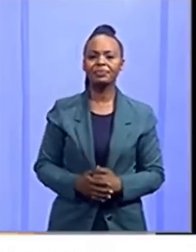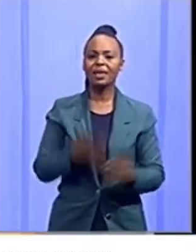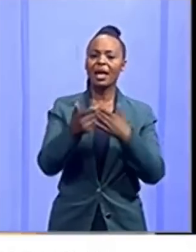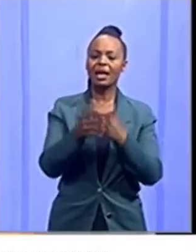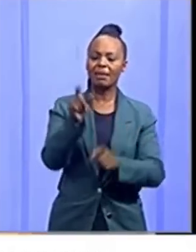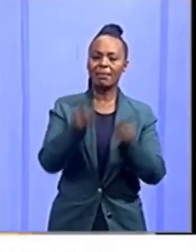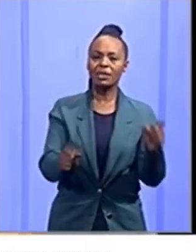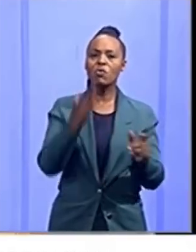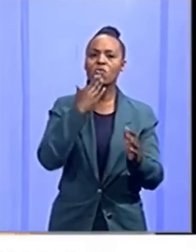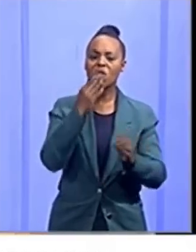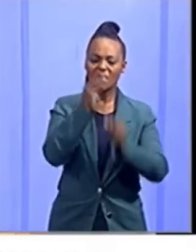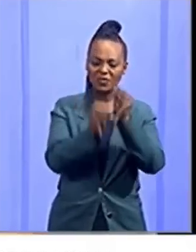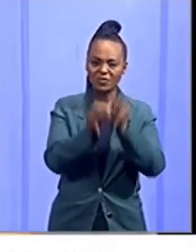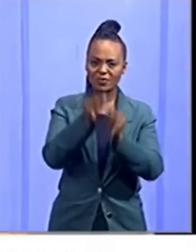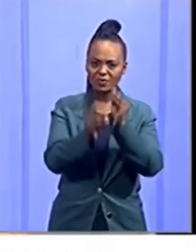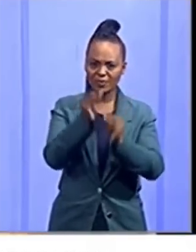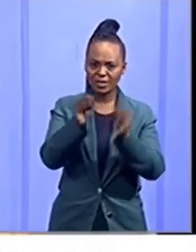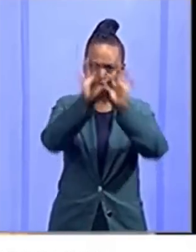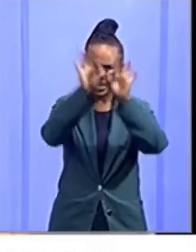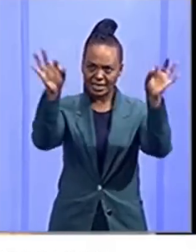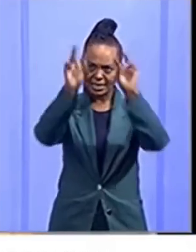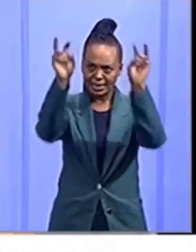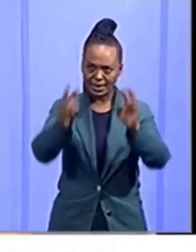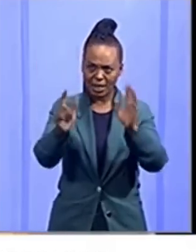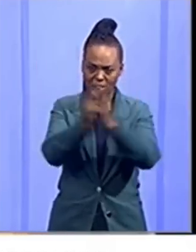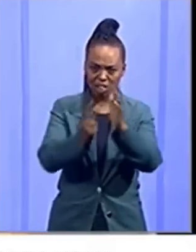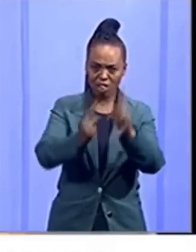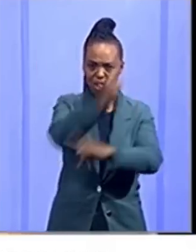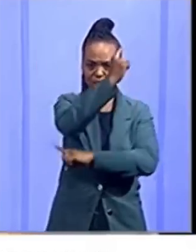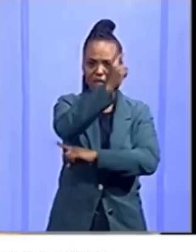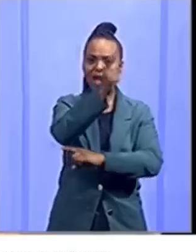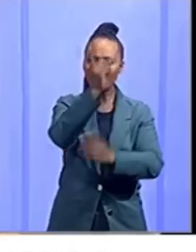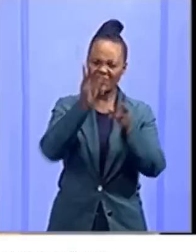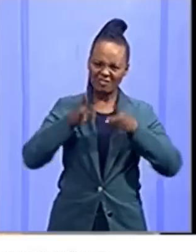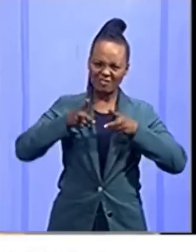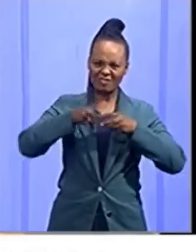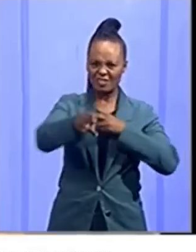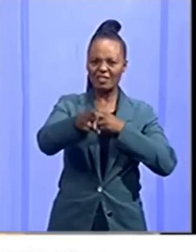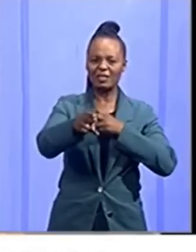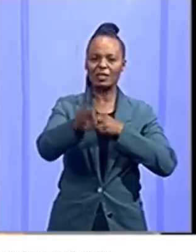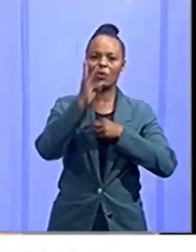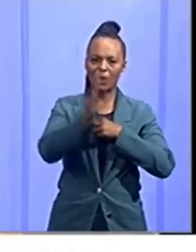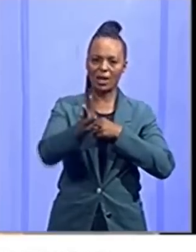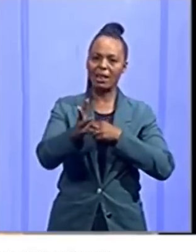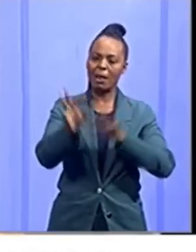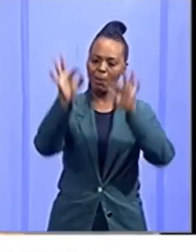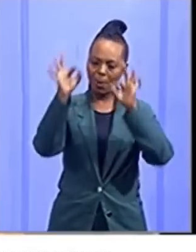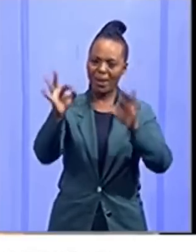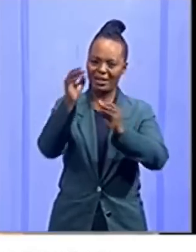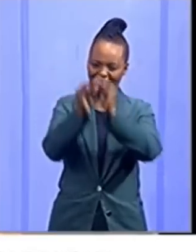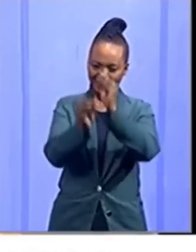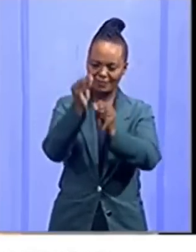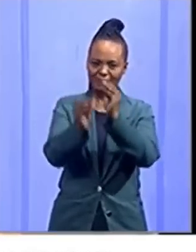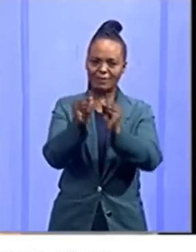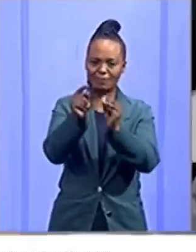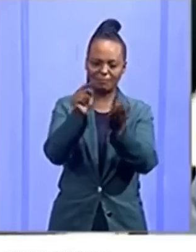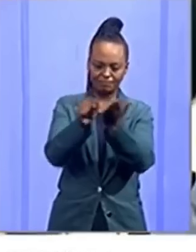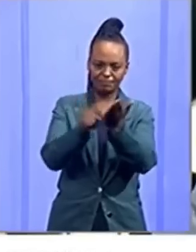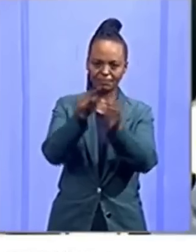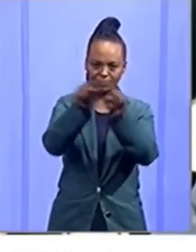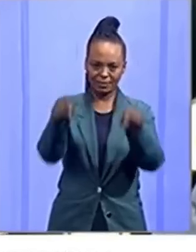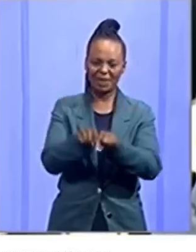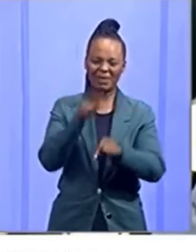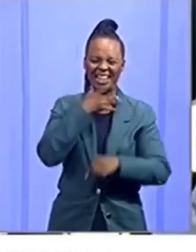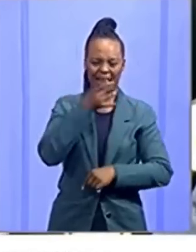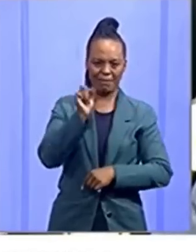connected illegally will be disconnected and be properly connected after that. That I like. Le